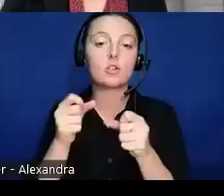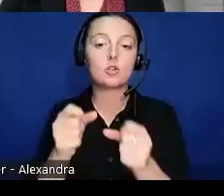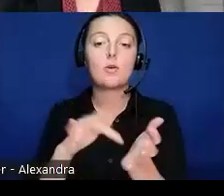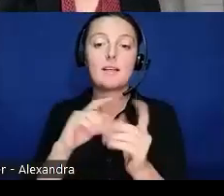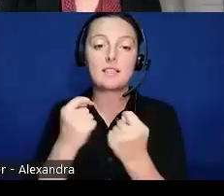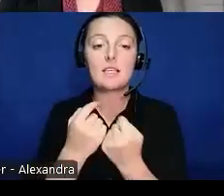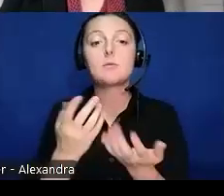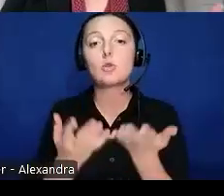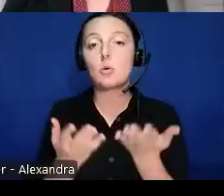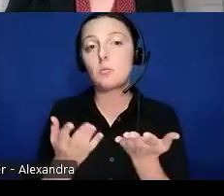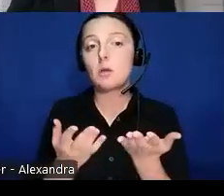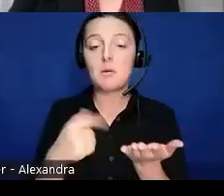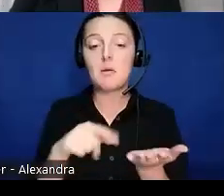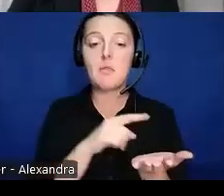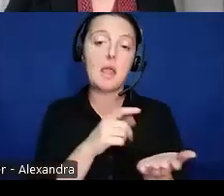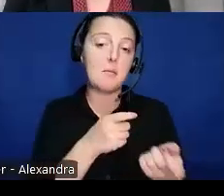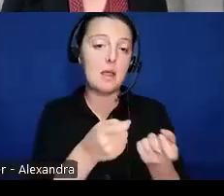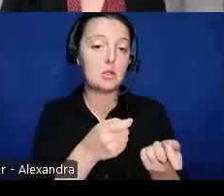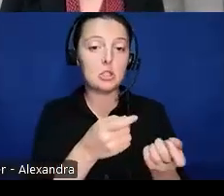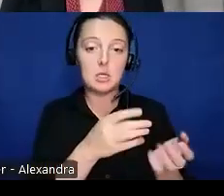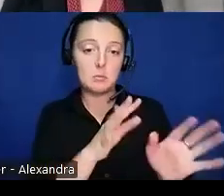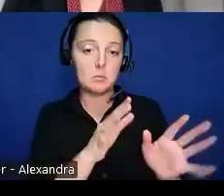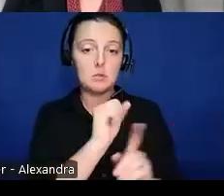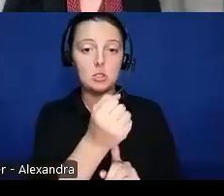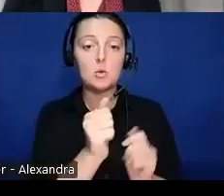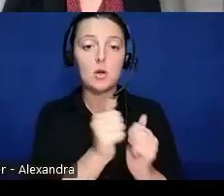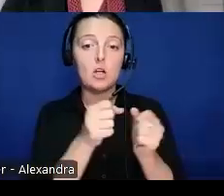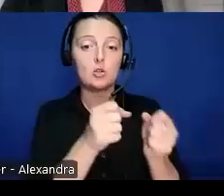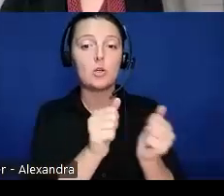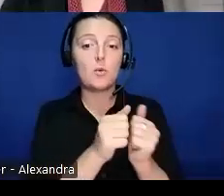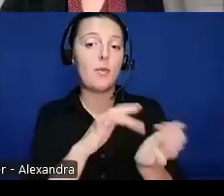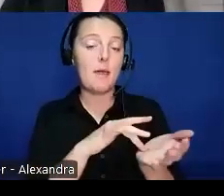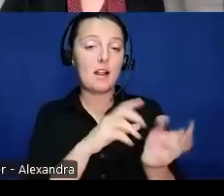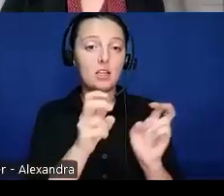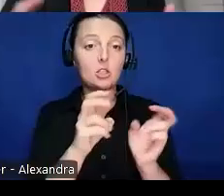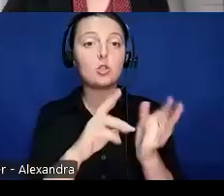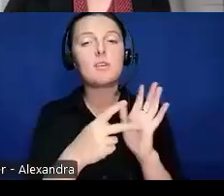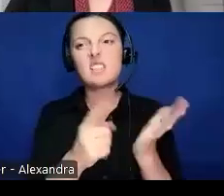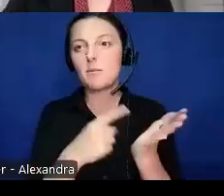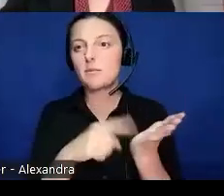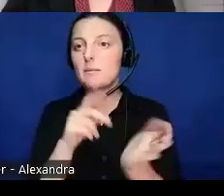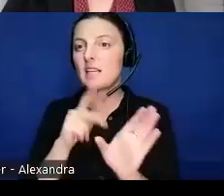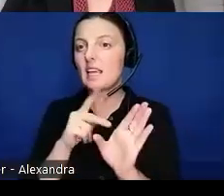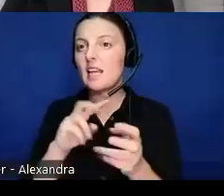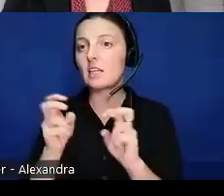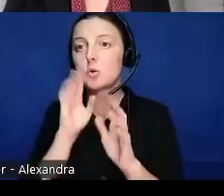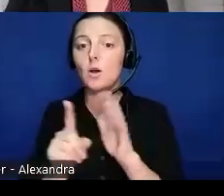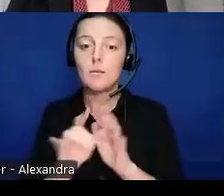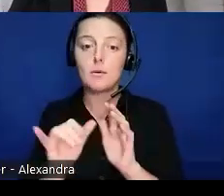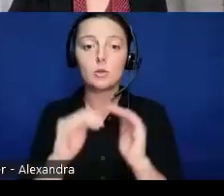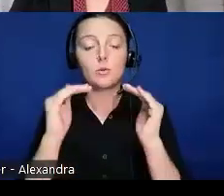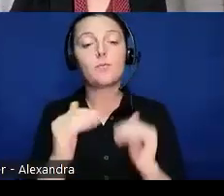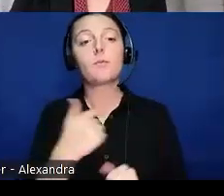issue. And of course, sometimes that brings up some psychiatric issues too. And then we can engage other patients from our